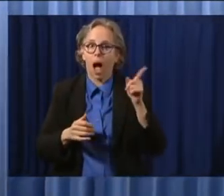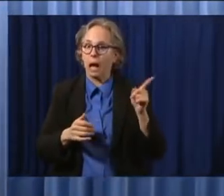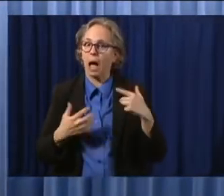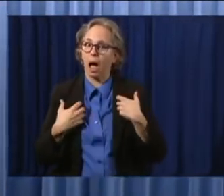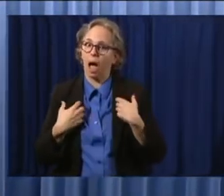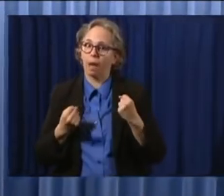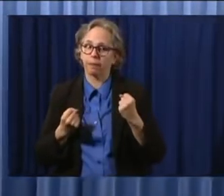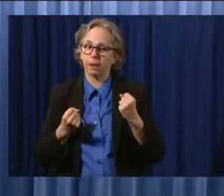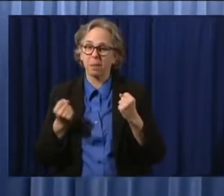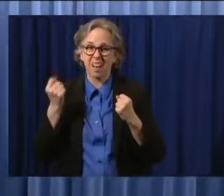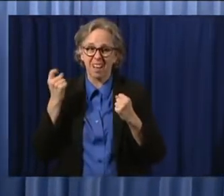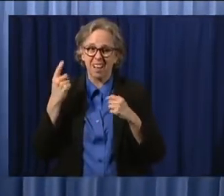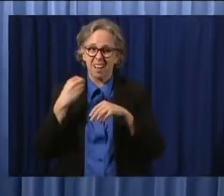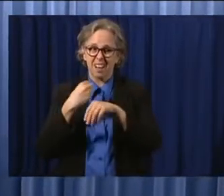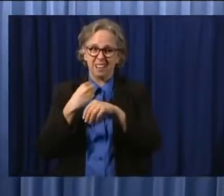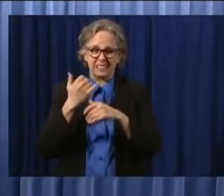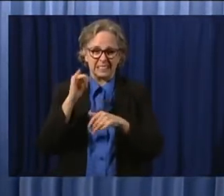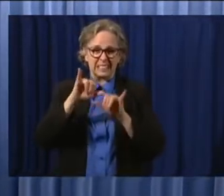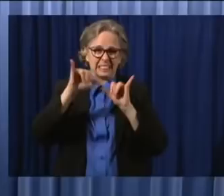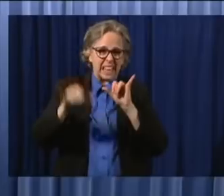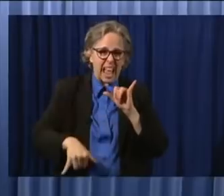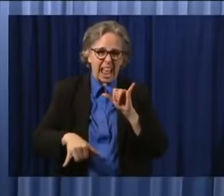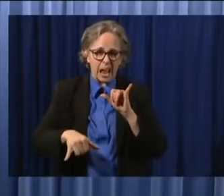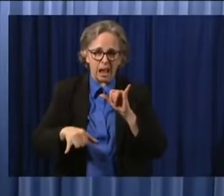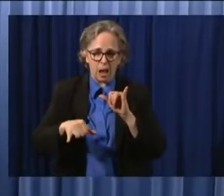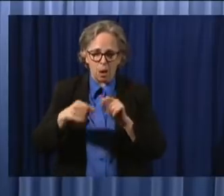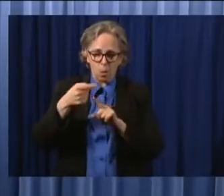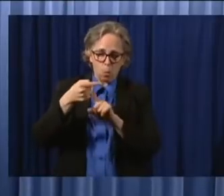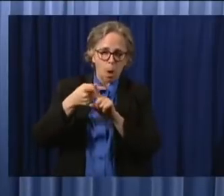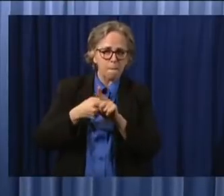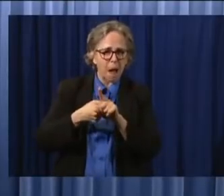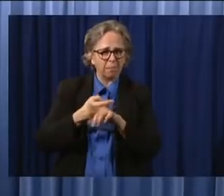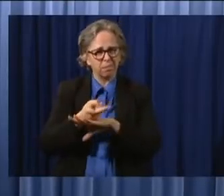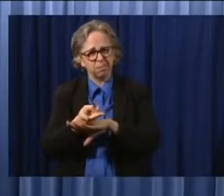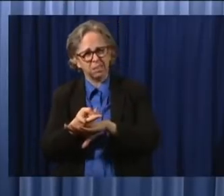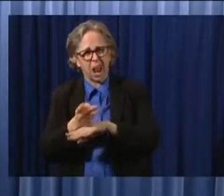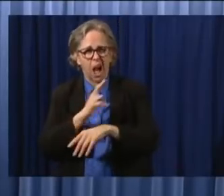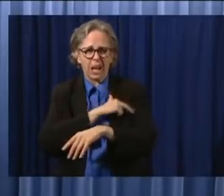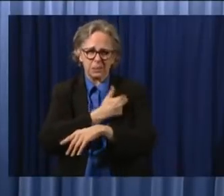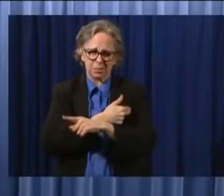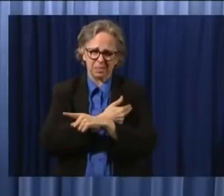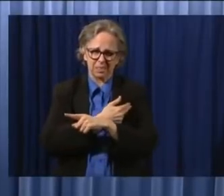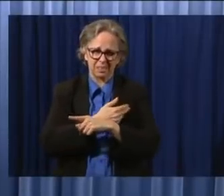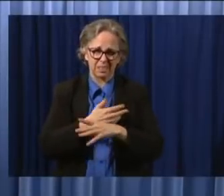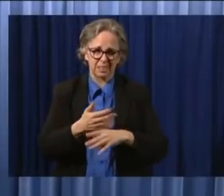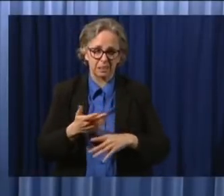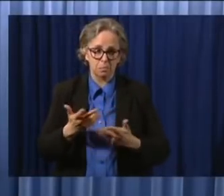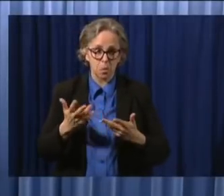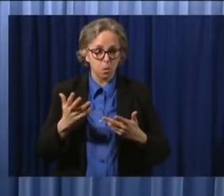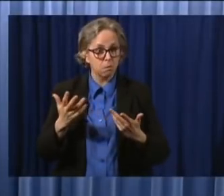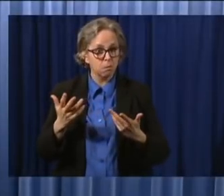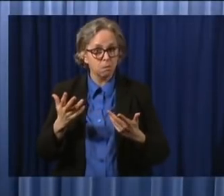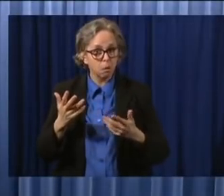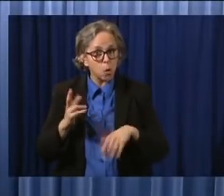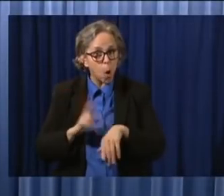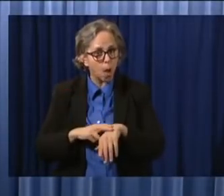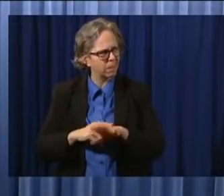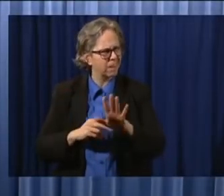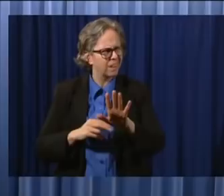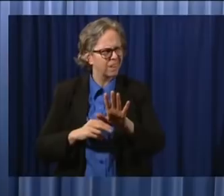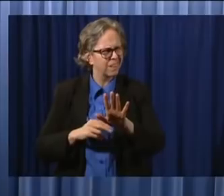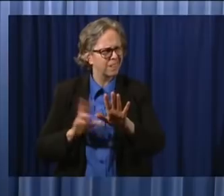hospital, he says he anticipates that he won't be back to normal for a while, and he'll have the opportunity to talk with